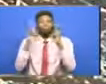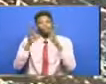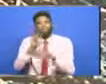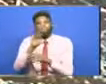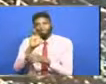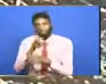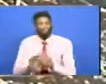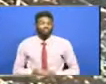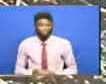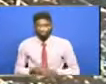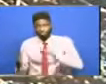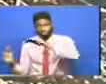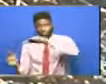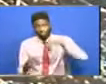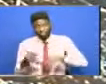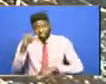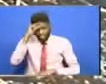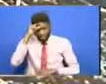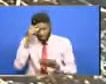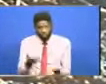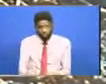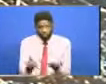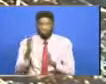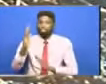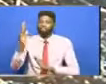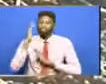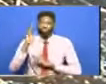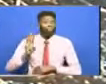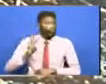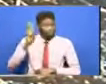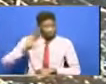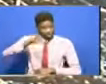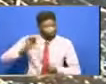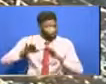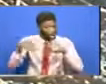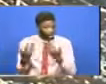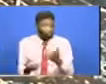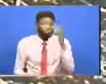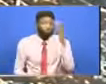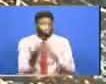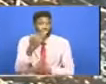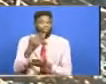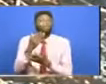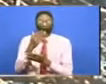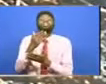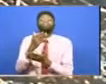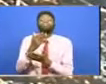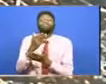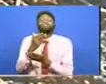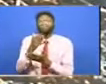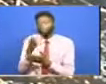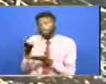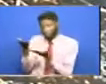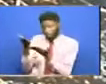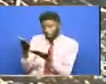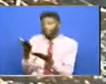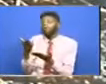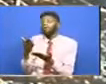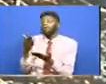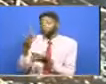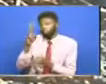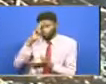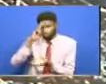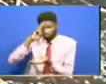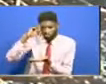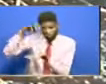The government has stepped up surveillance in Wajir County by creating an additional local administrative unit to deter infiltration